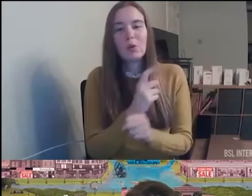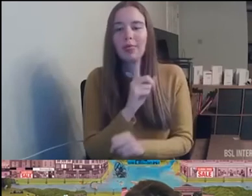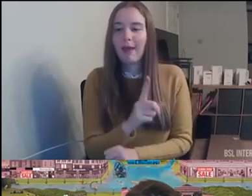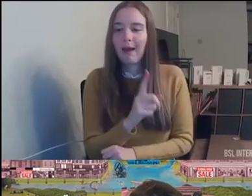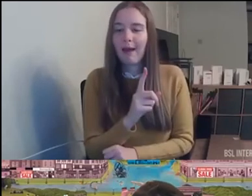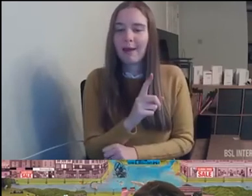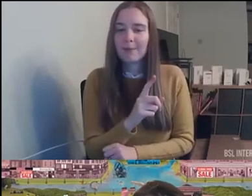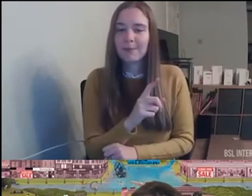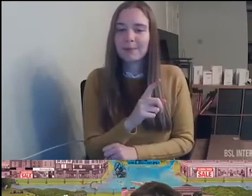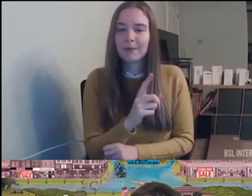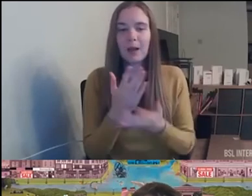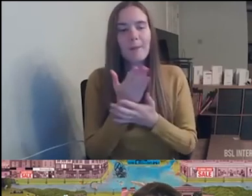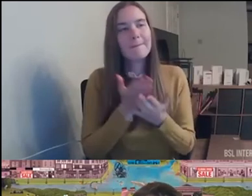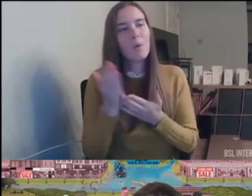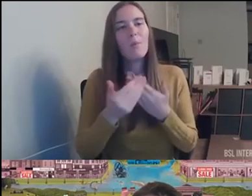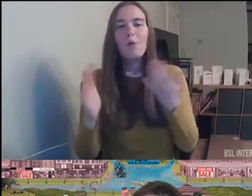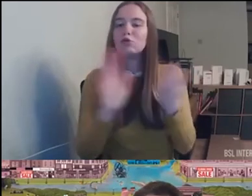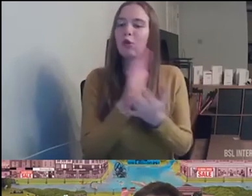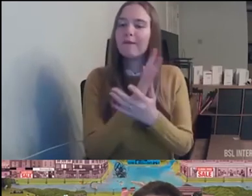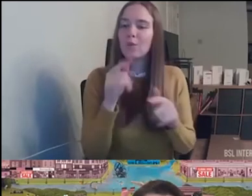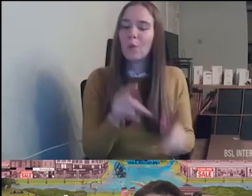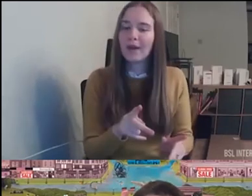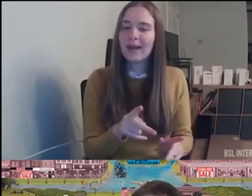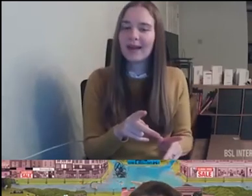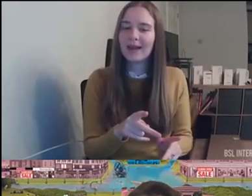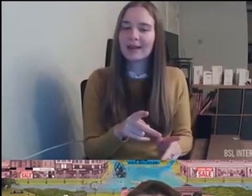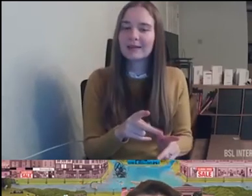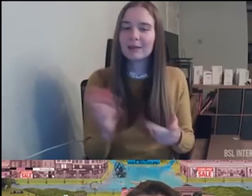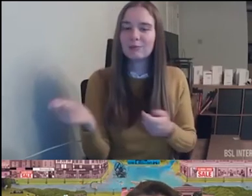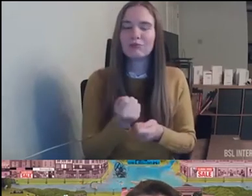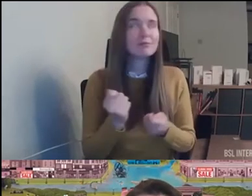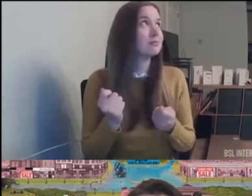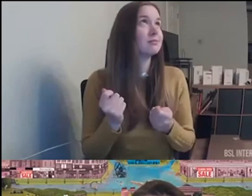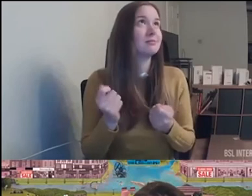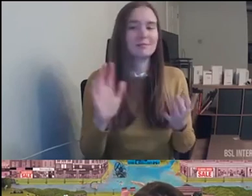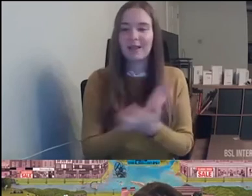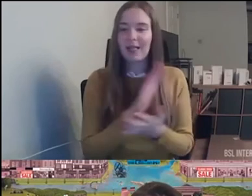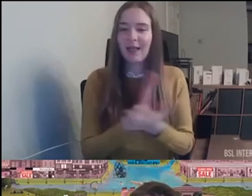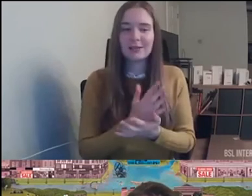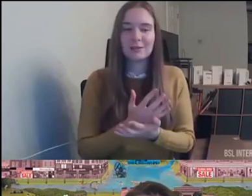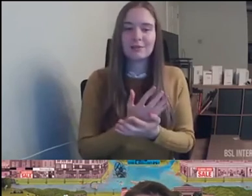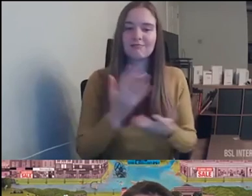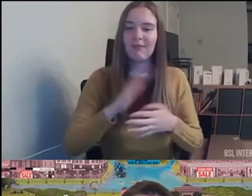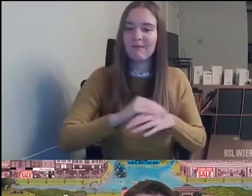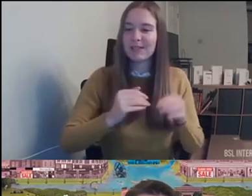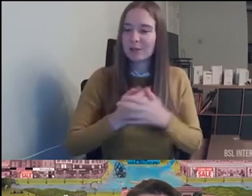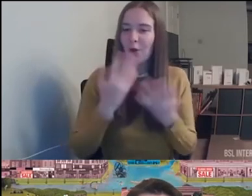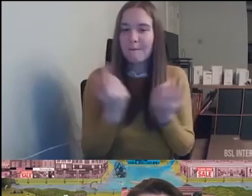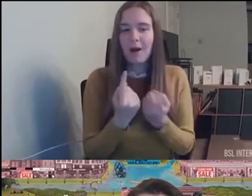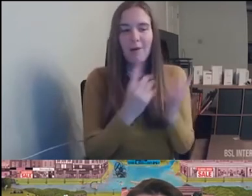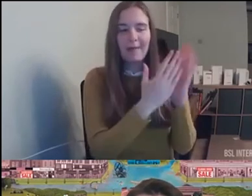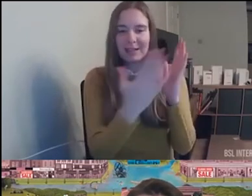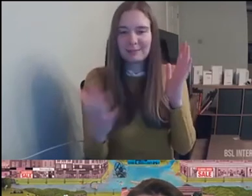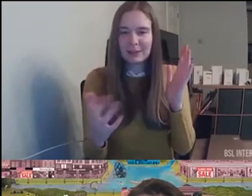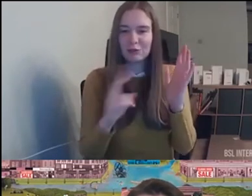quite a sort of joyful way, suppose, and bringing delight in kind of the physical aspects of the exhibition and taking the forms and the colors